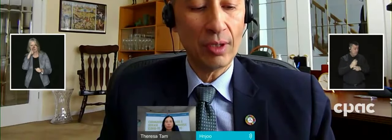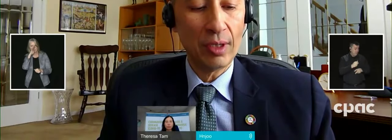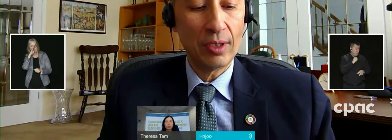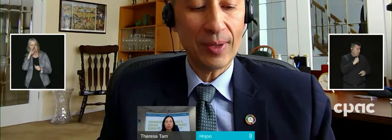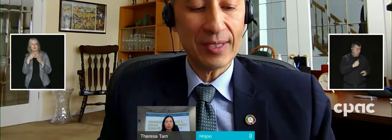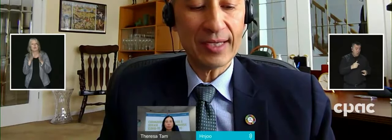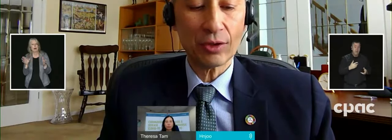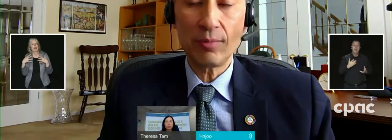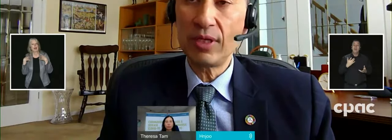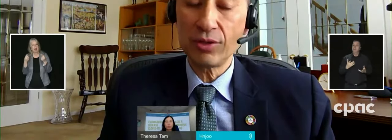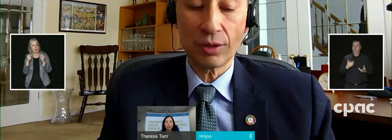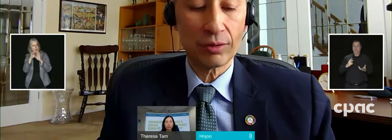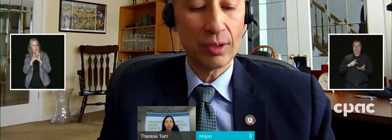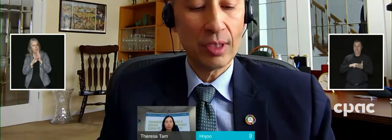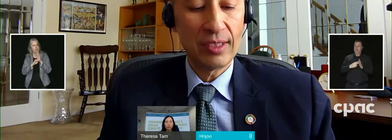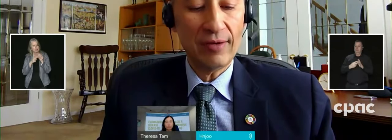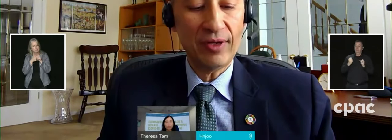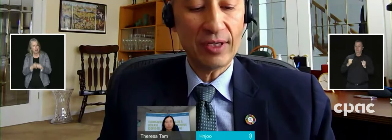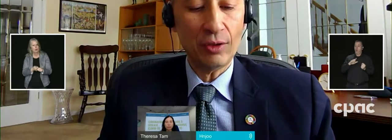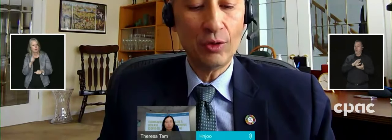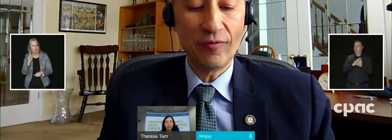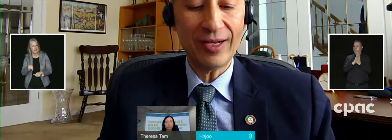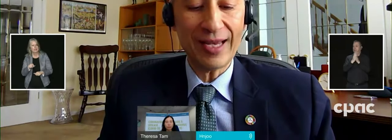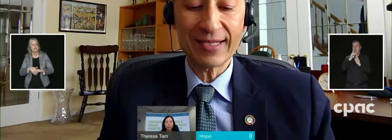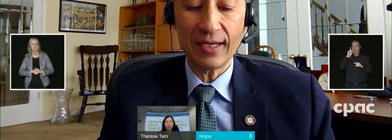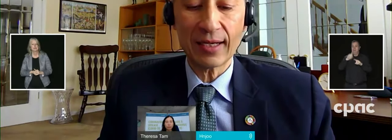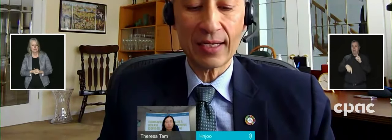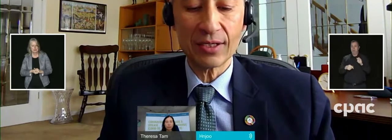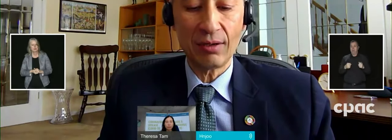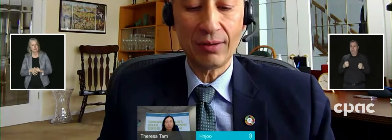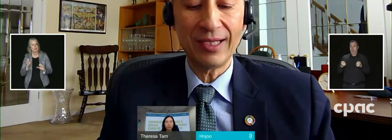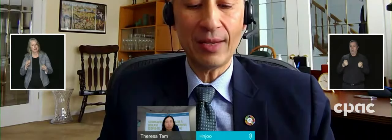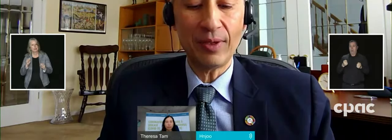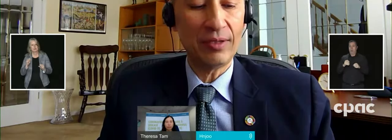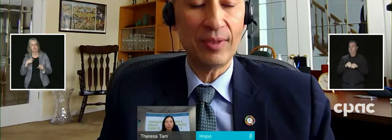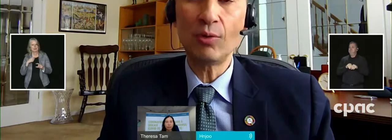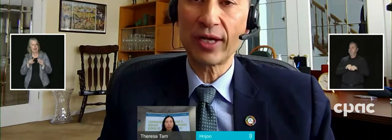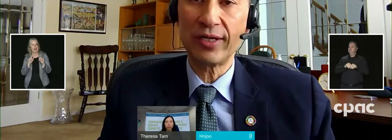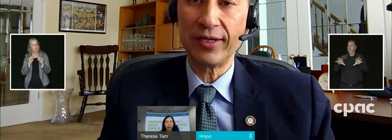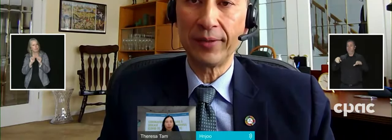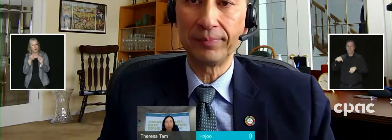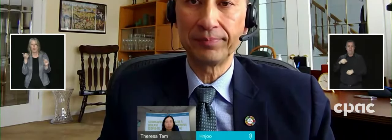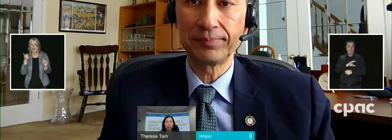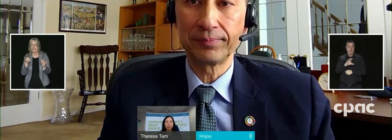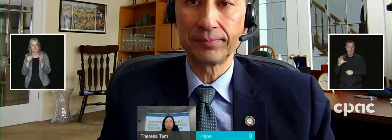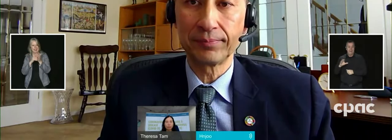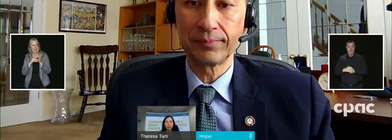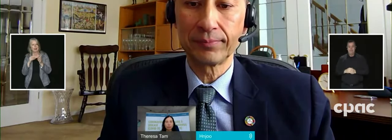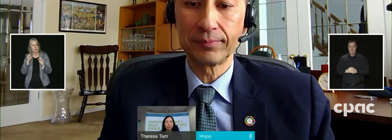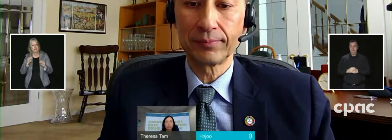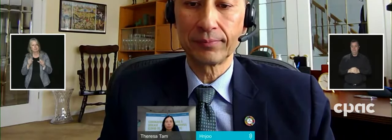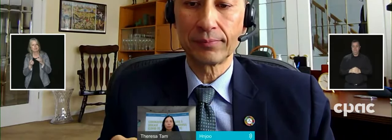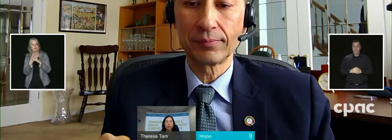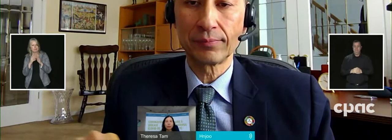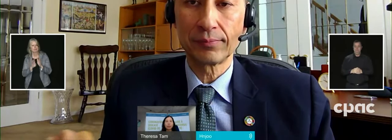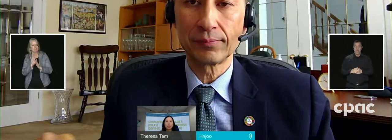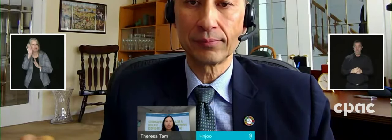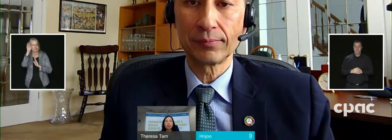pourrions ne pas être en mesure d'éviter une nouvelle accélération de l'épidémie au Canada.